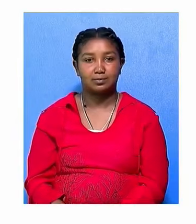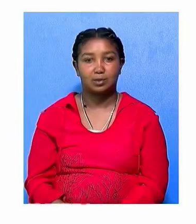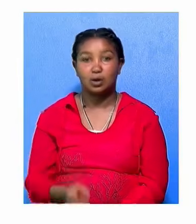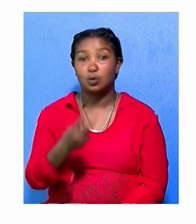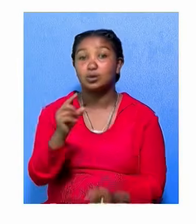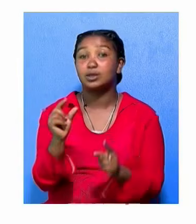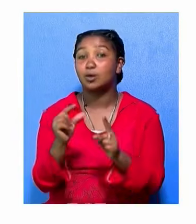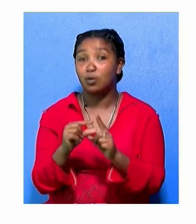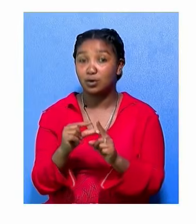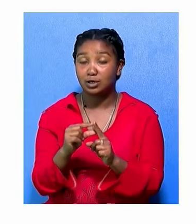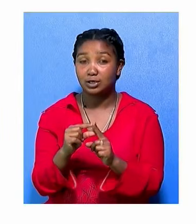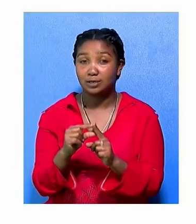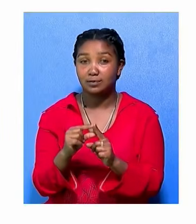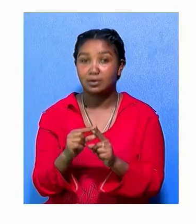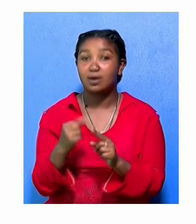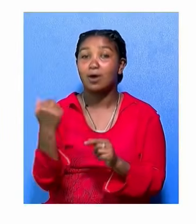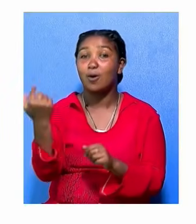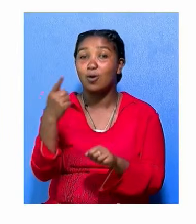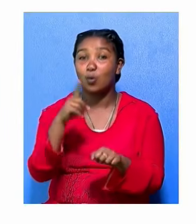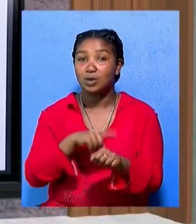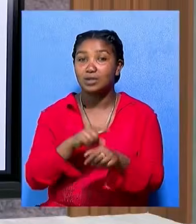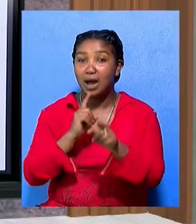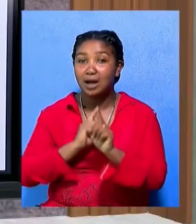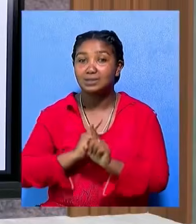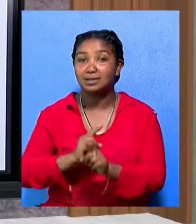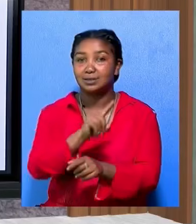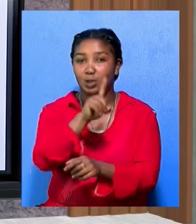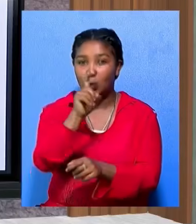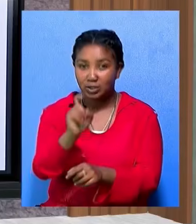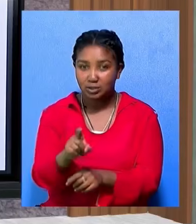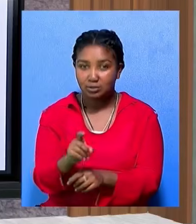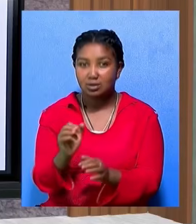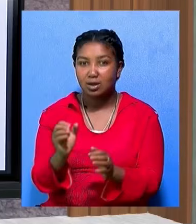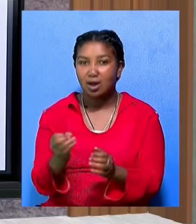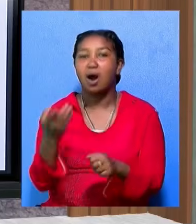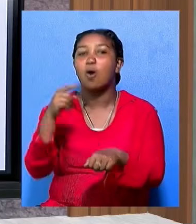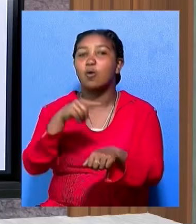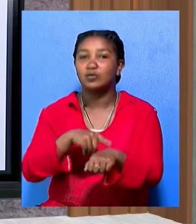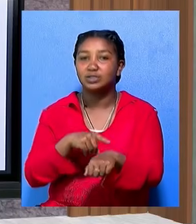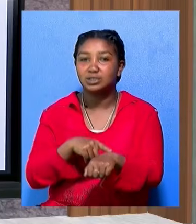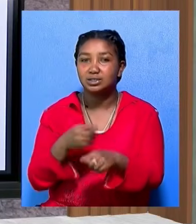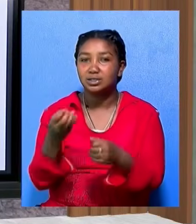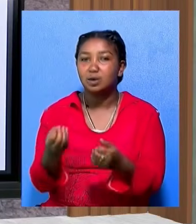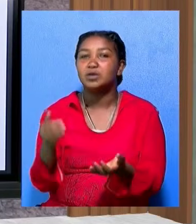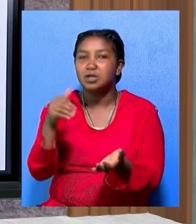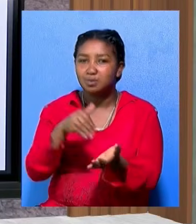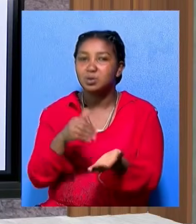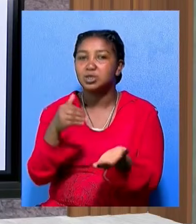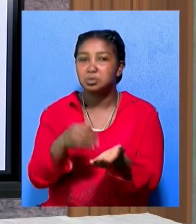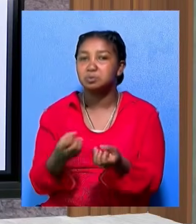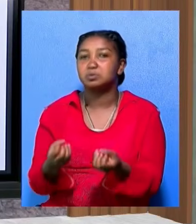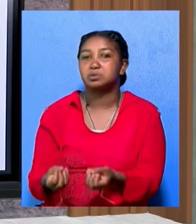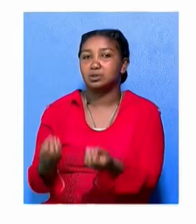Look, the word always answer the question, how often? The repetition, okay?